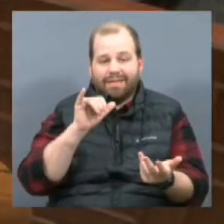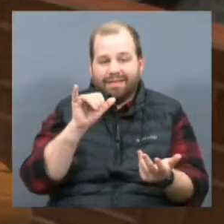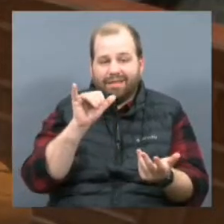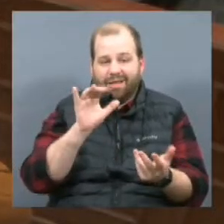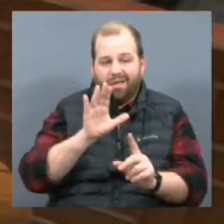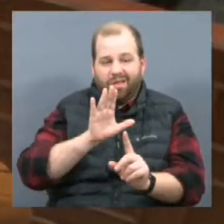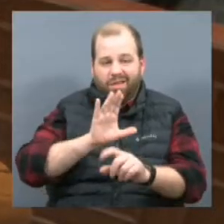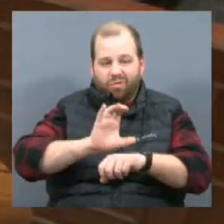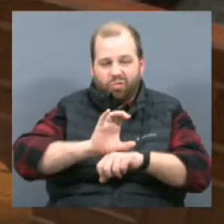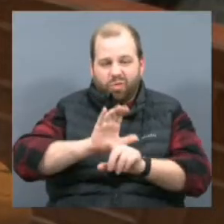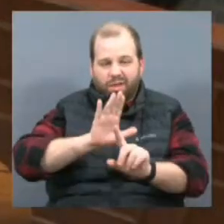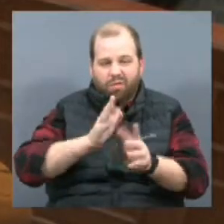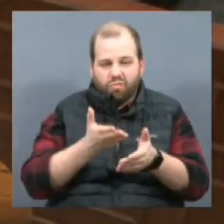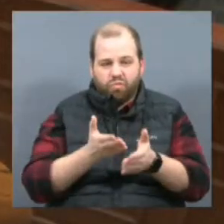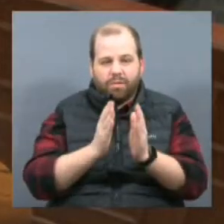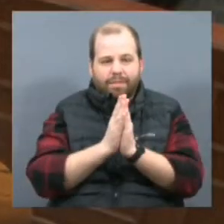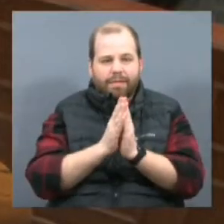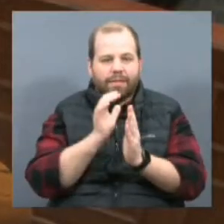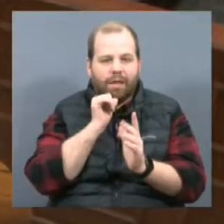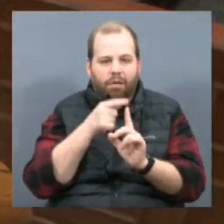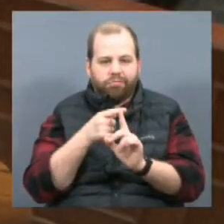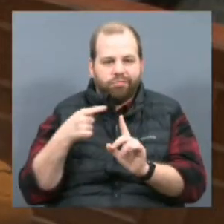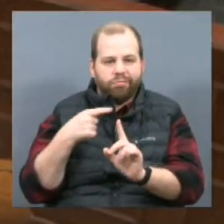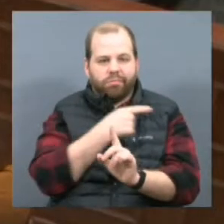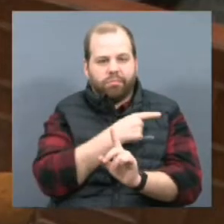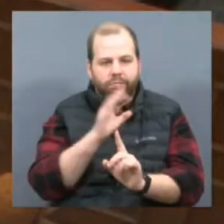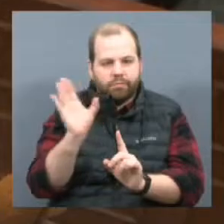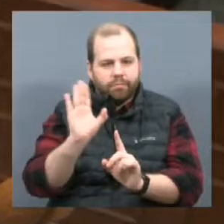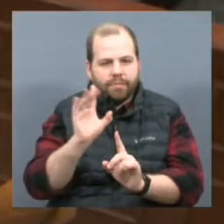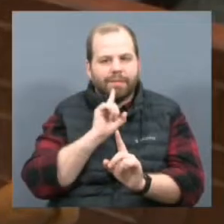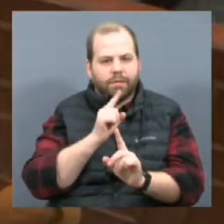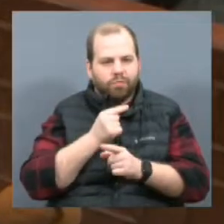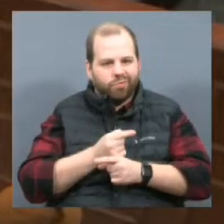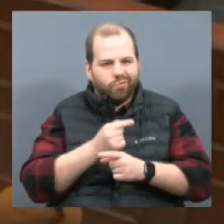request is not out of the ordinary and is not